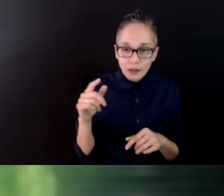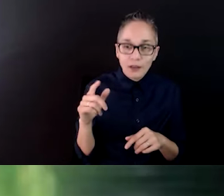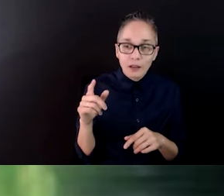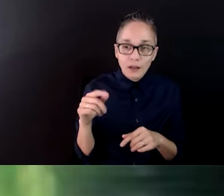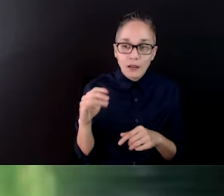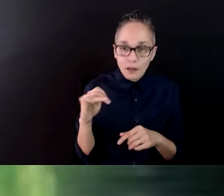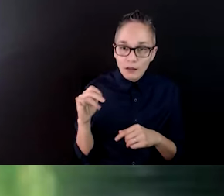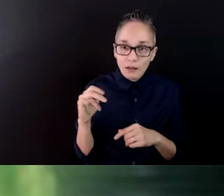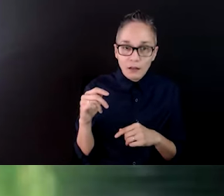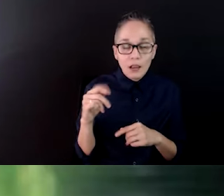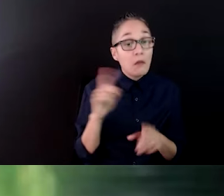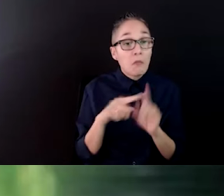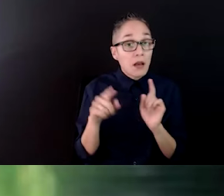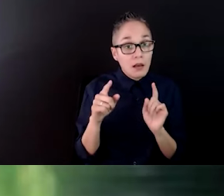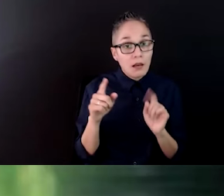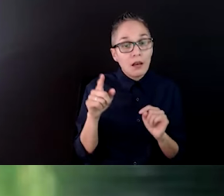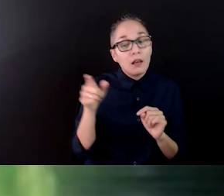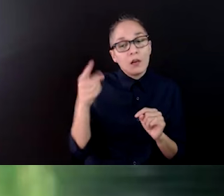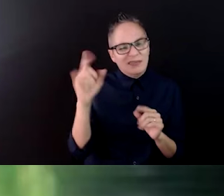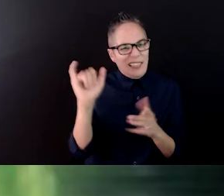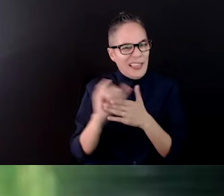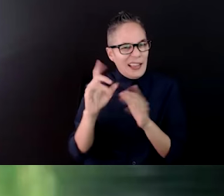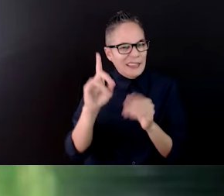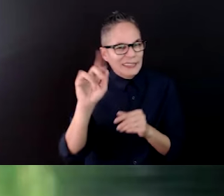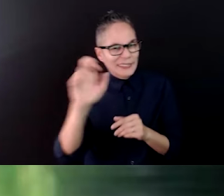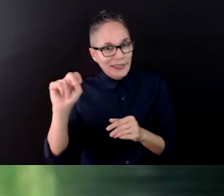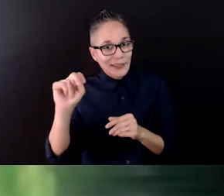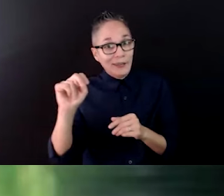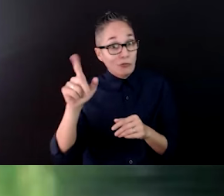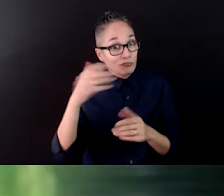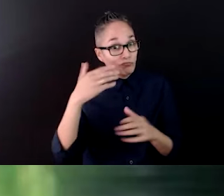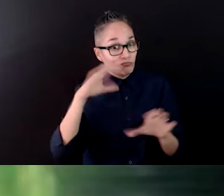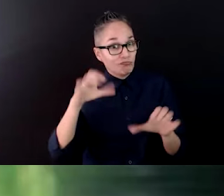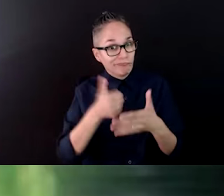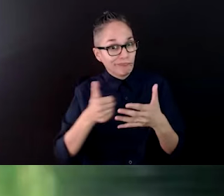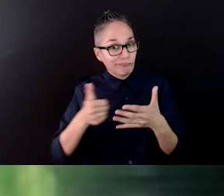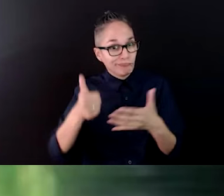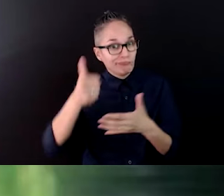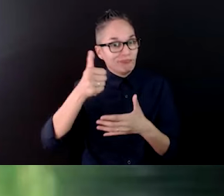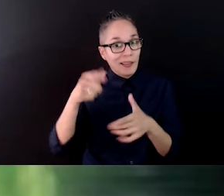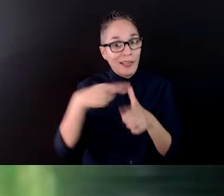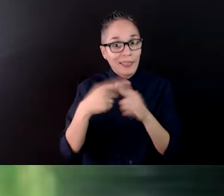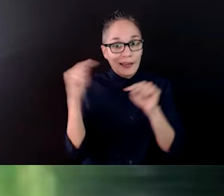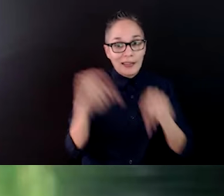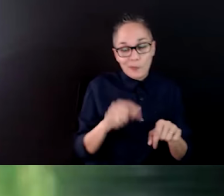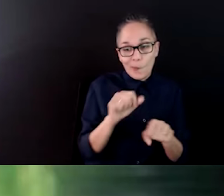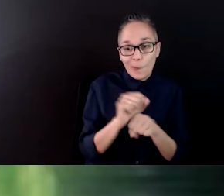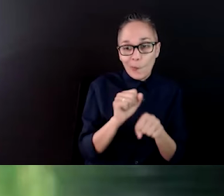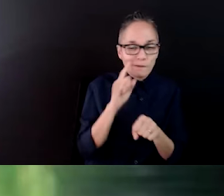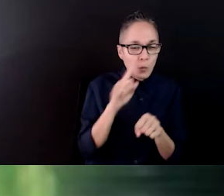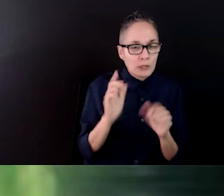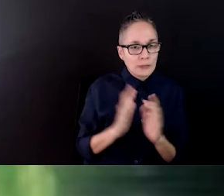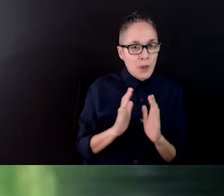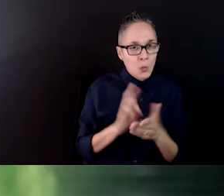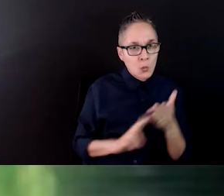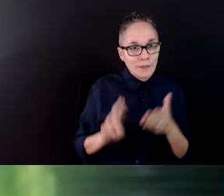mostly online stuff, but he was kind of in the weeds when it came to working at a residential small